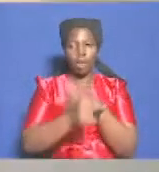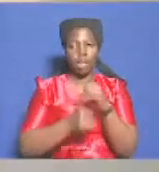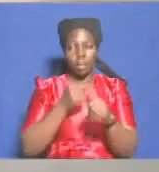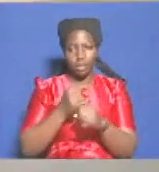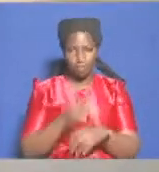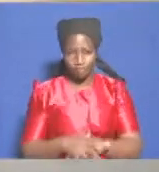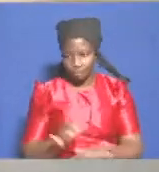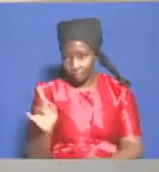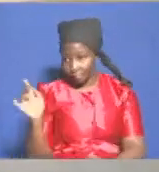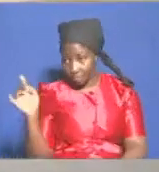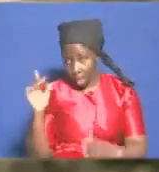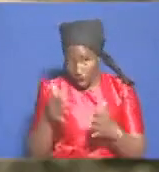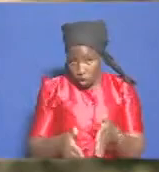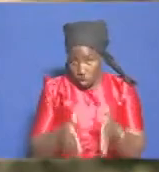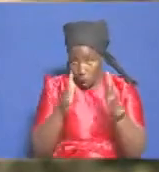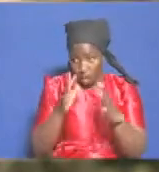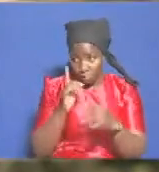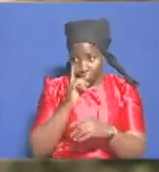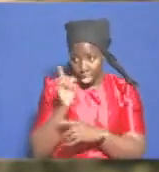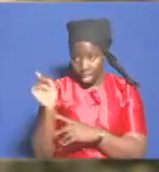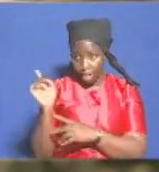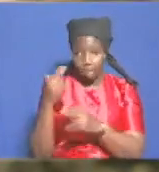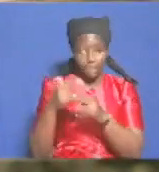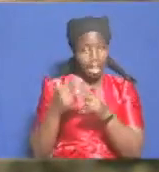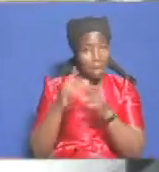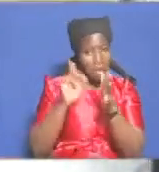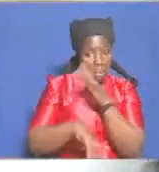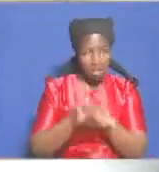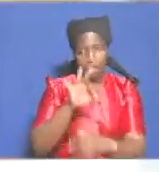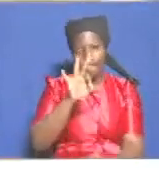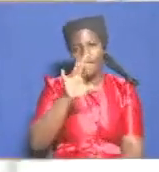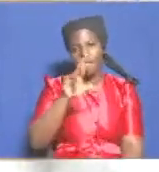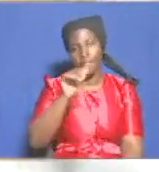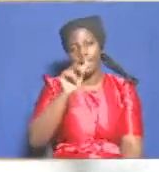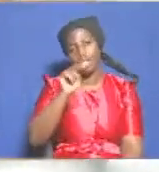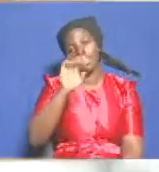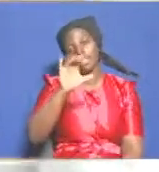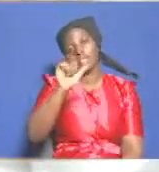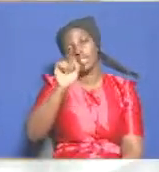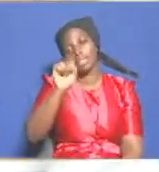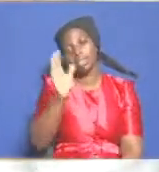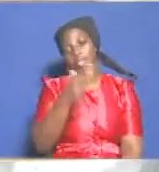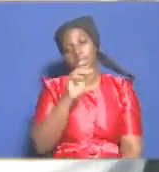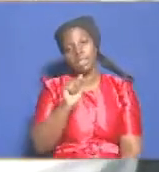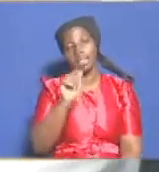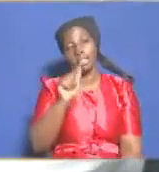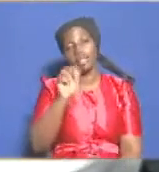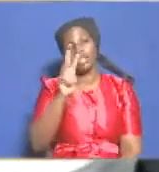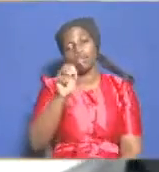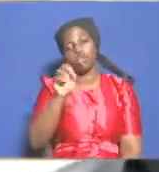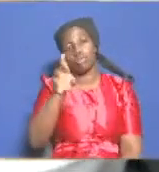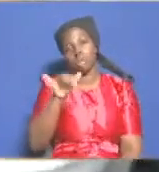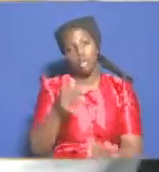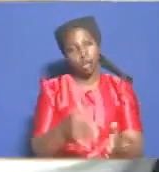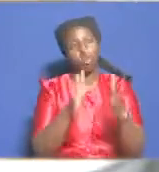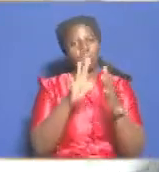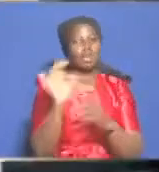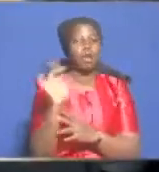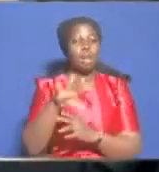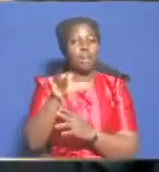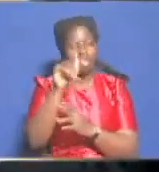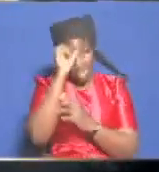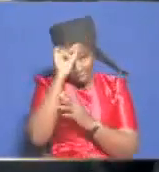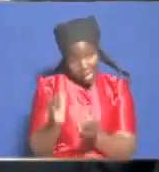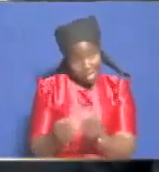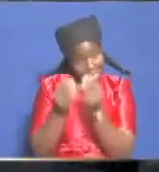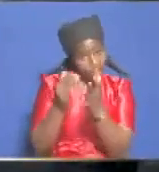Kileleshwa's Dick Dick Road now goes by the name Francis Atwoli Road. Thank you very much. The Nairobi County government renamed the road